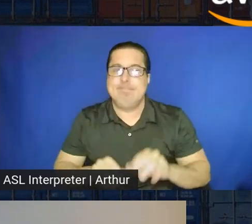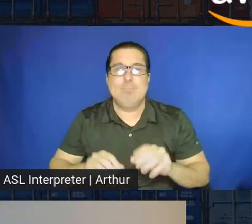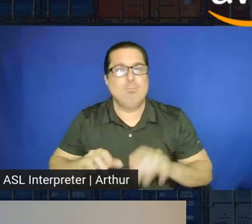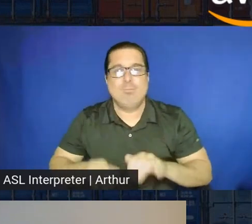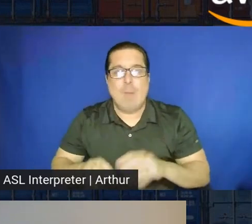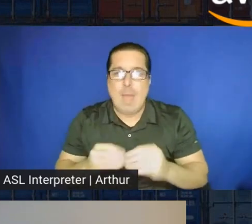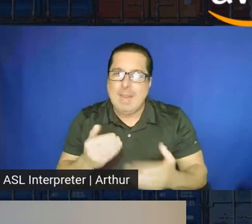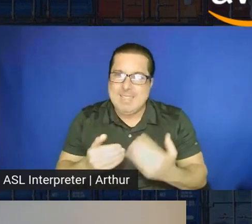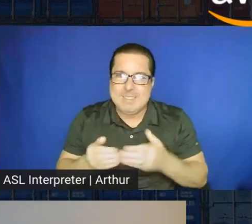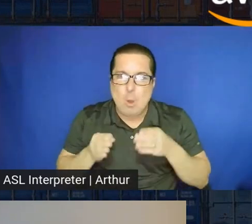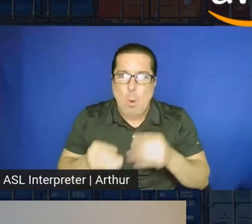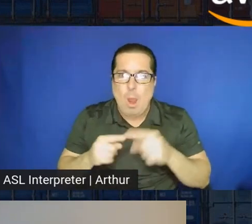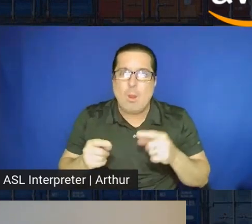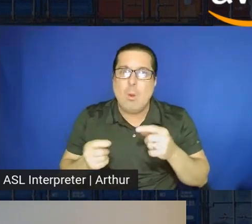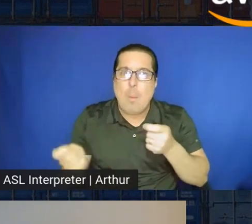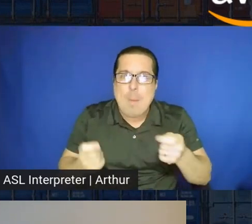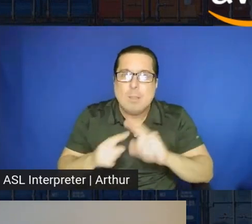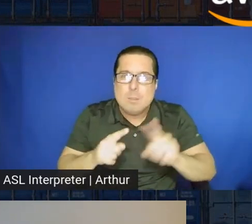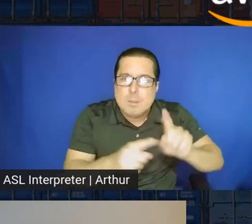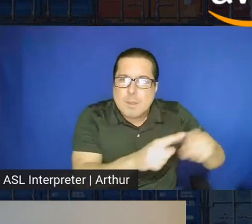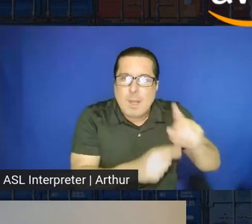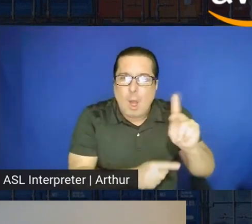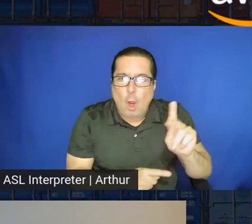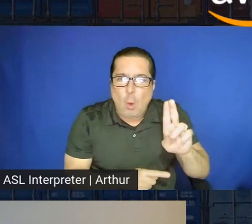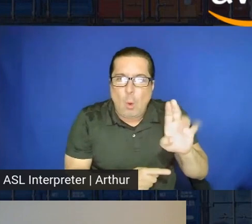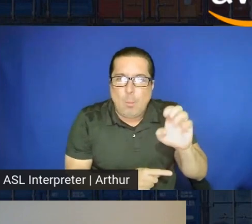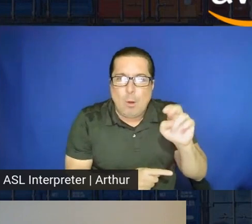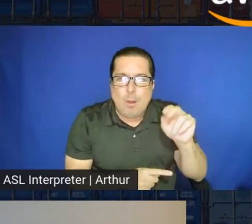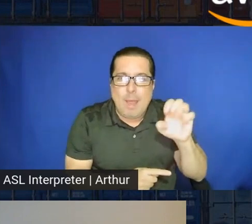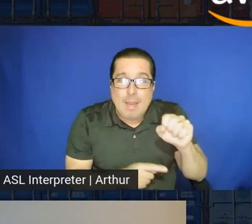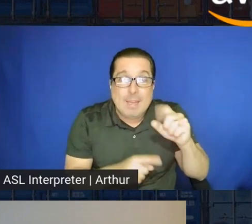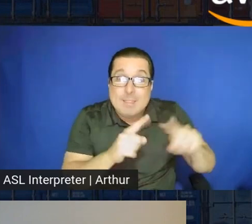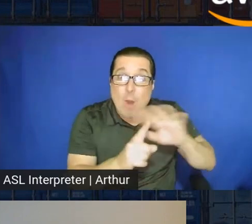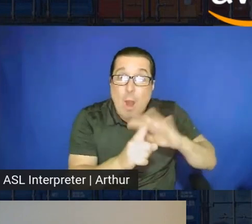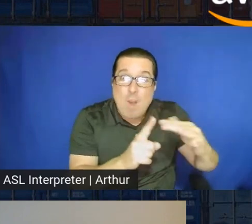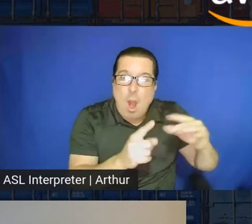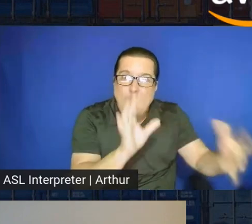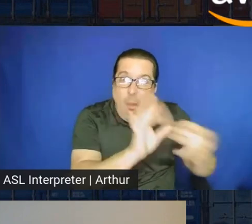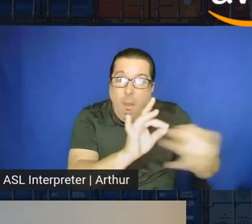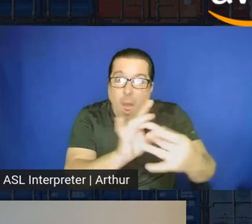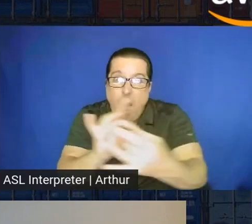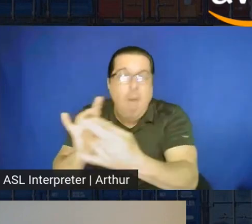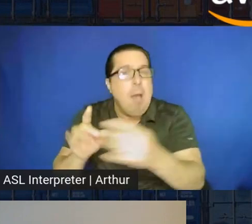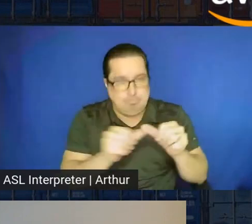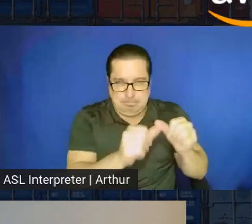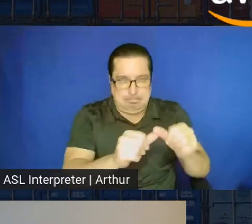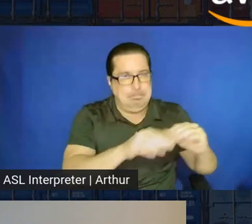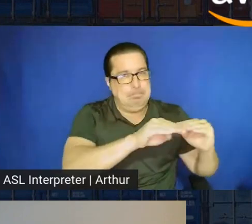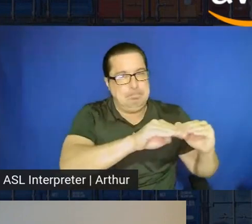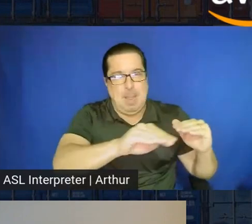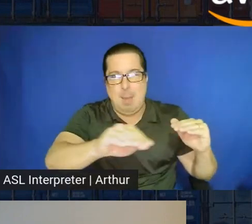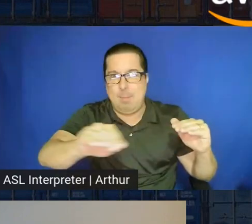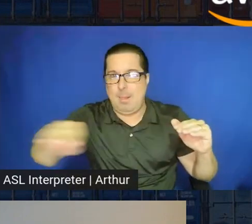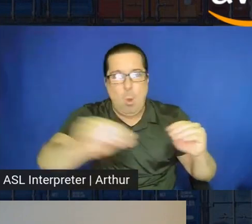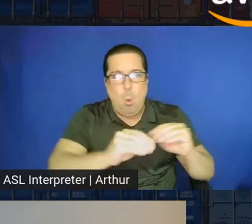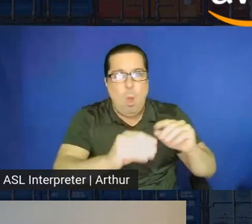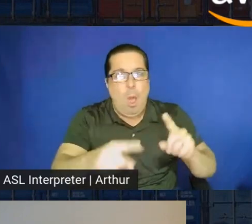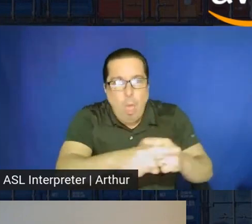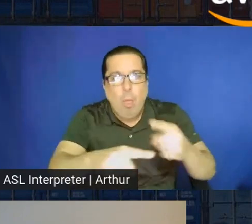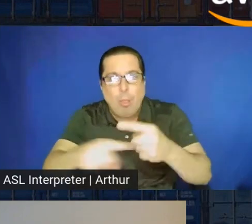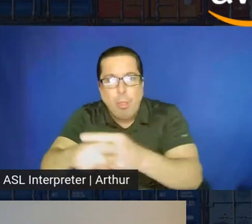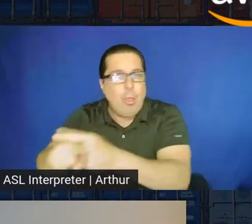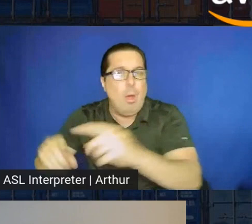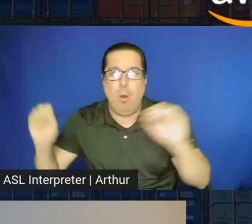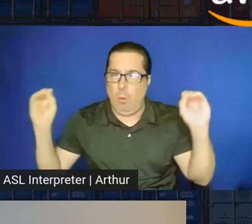these multiple different Kubernetes environments. Absolutely. So if there's one thing I know about financial institutions, it's that